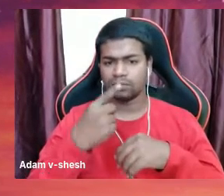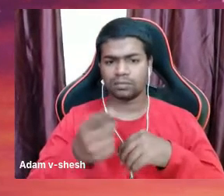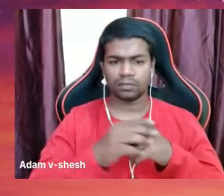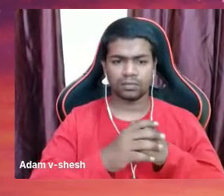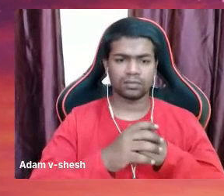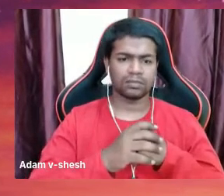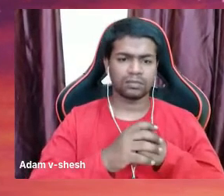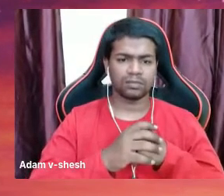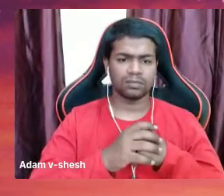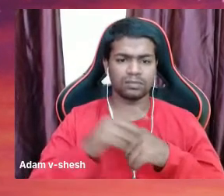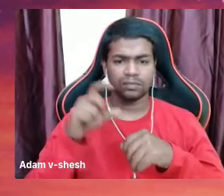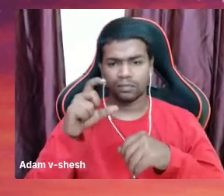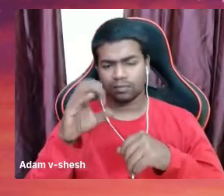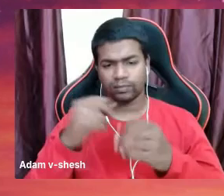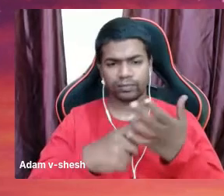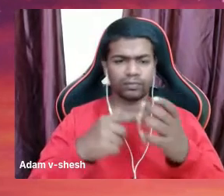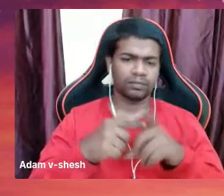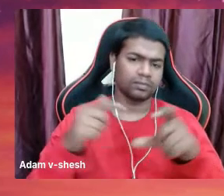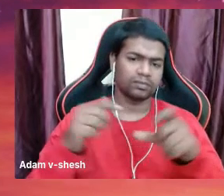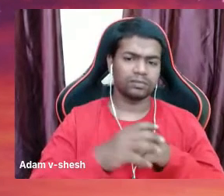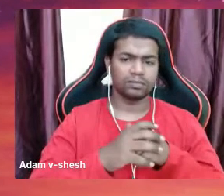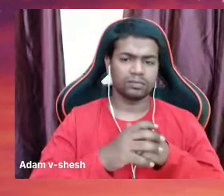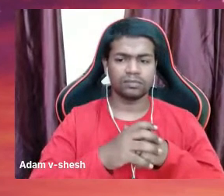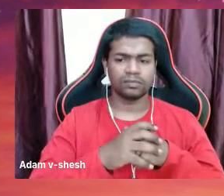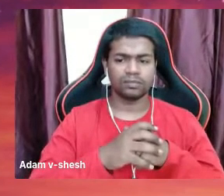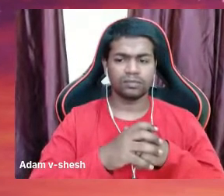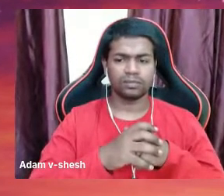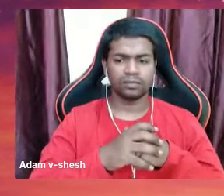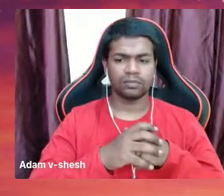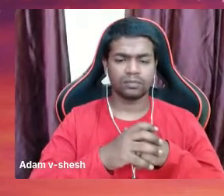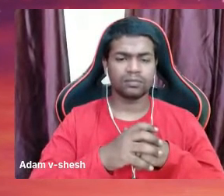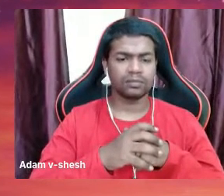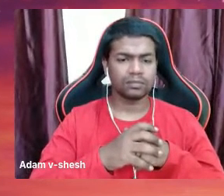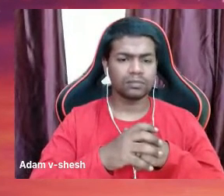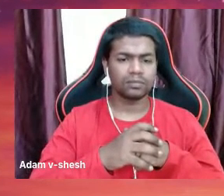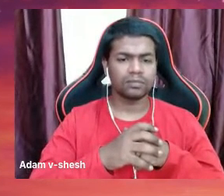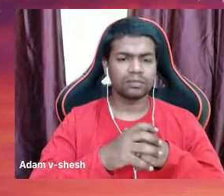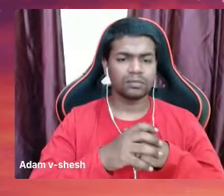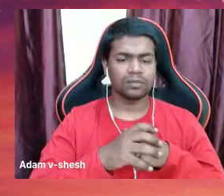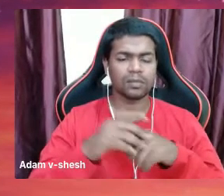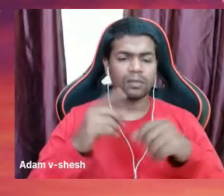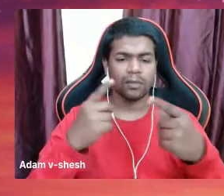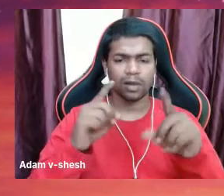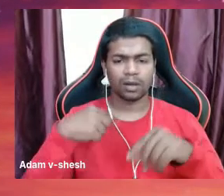that core IP-led businesses inherently have better moats. But actually,